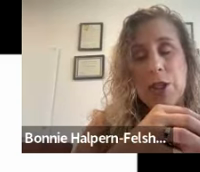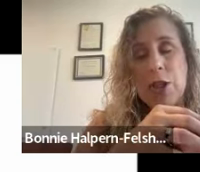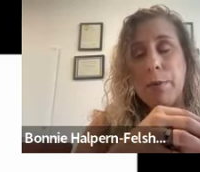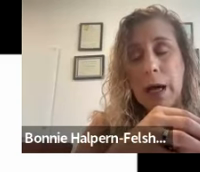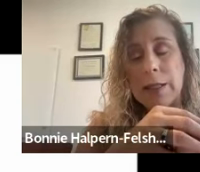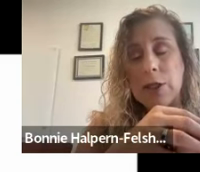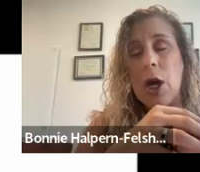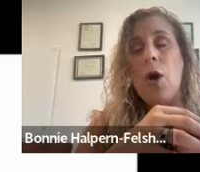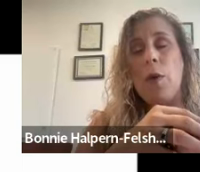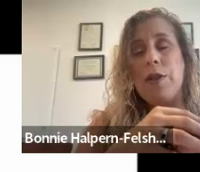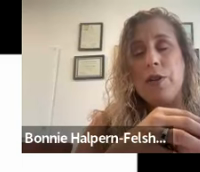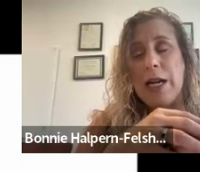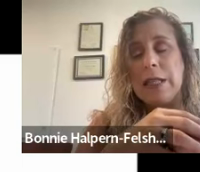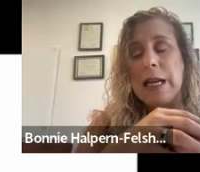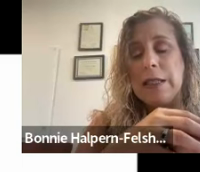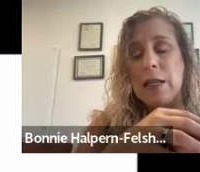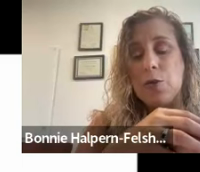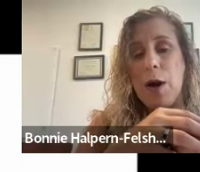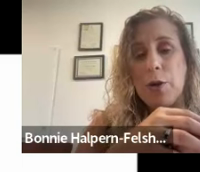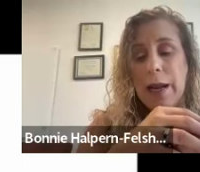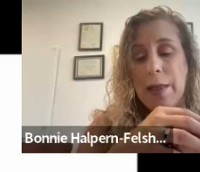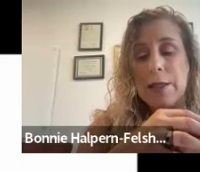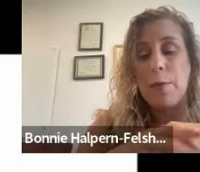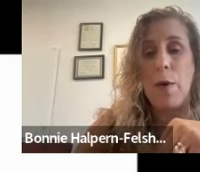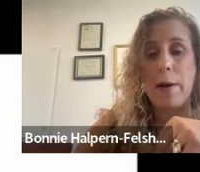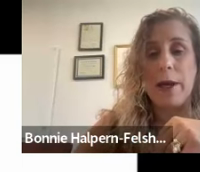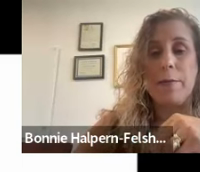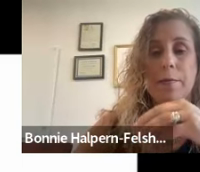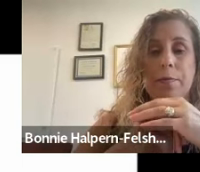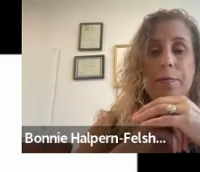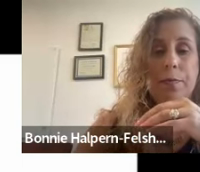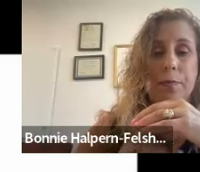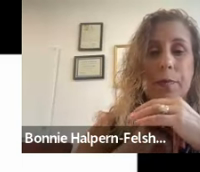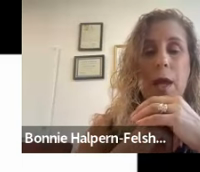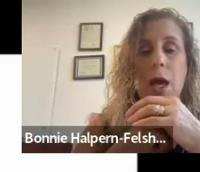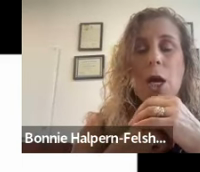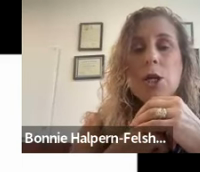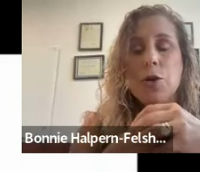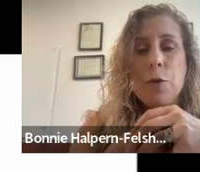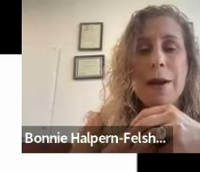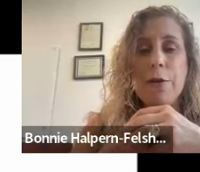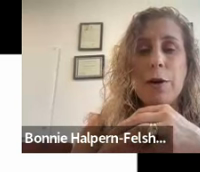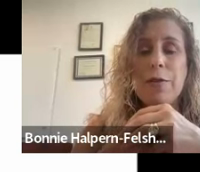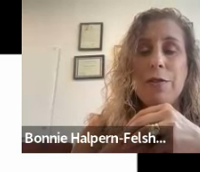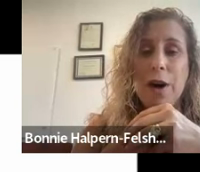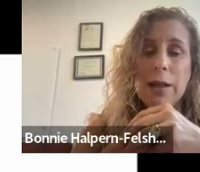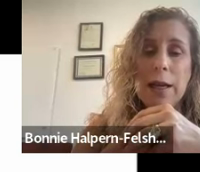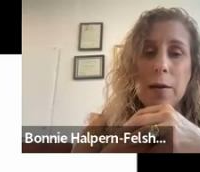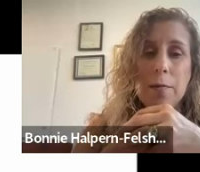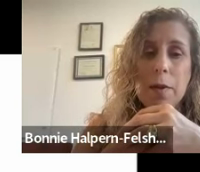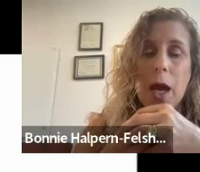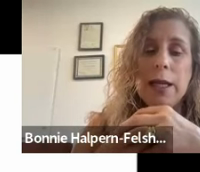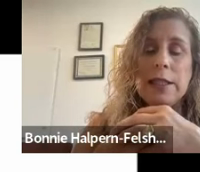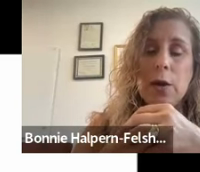as I mentioned, blunts, which has the nicotine as well, you're getting that double whammy. So you may have heard of